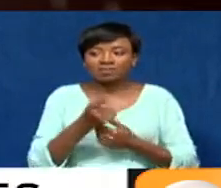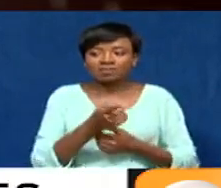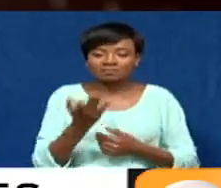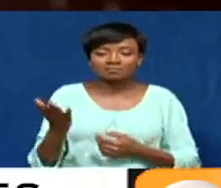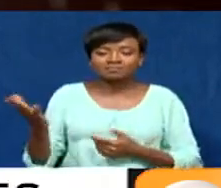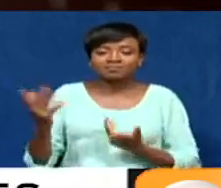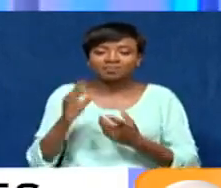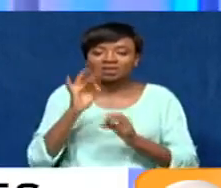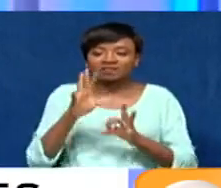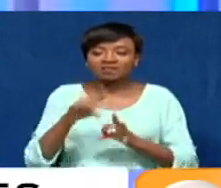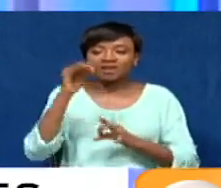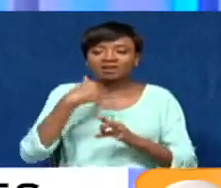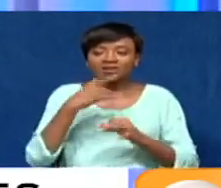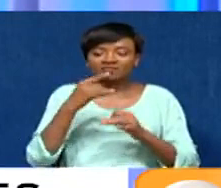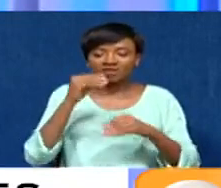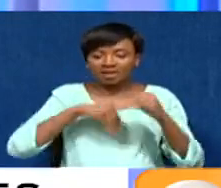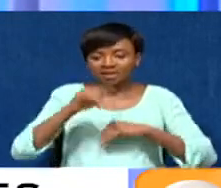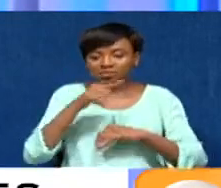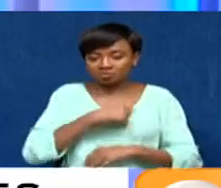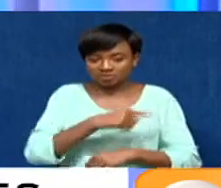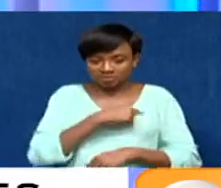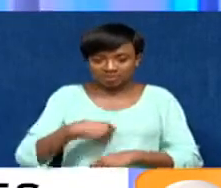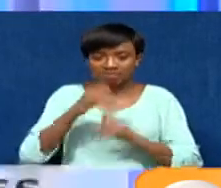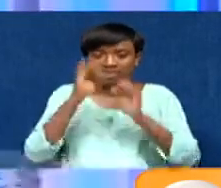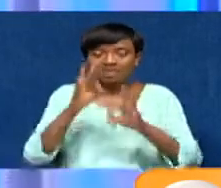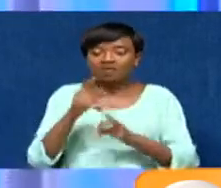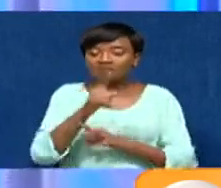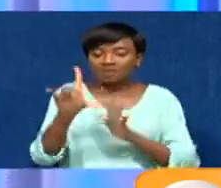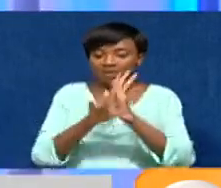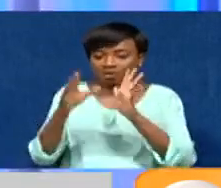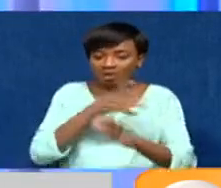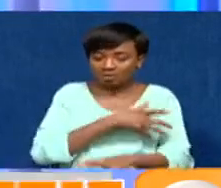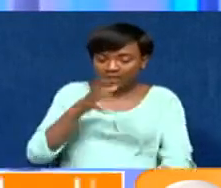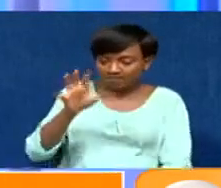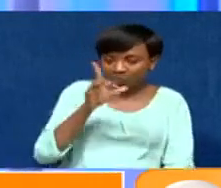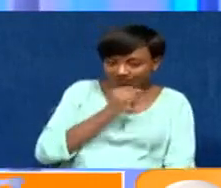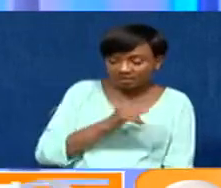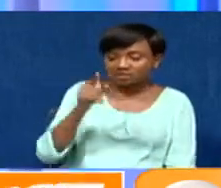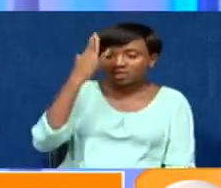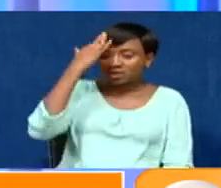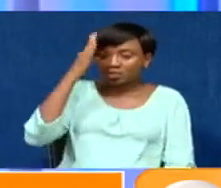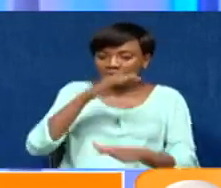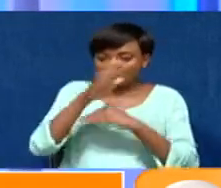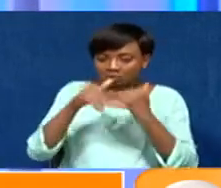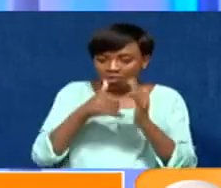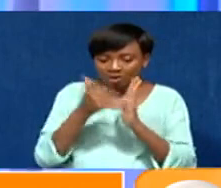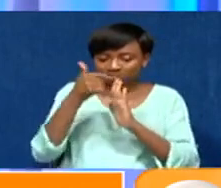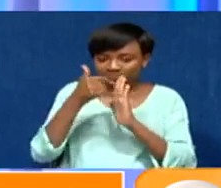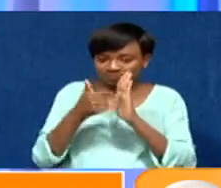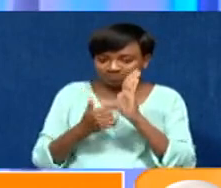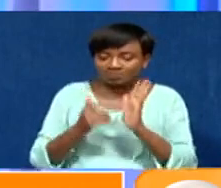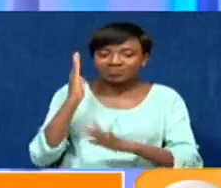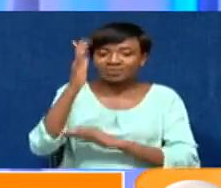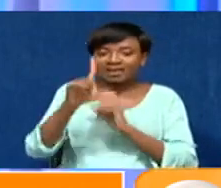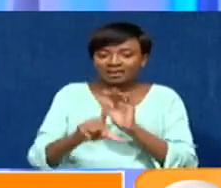dedicated to electoral offences. When a prosecutor is empowered, knowing all the loops in the electoral